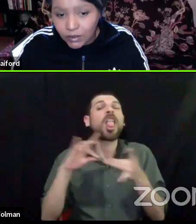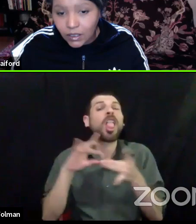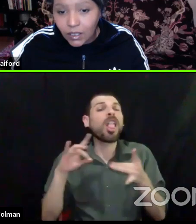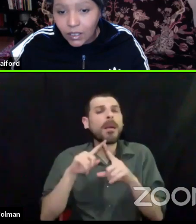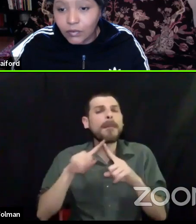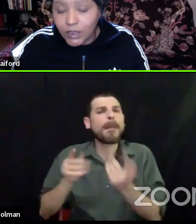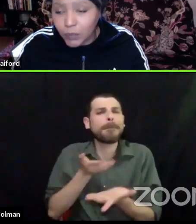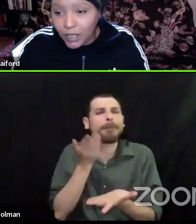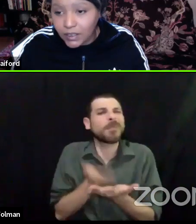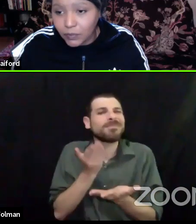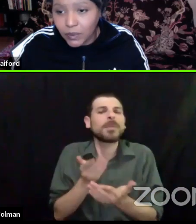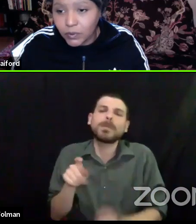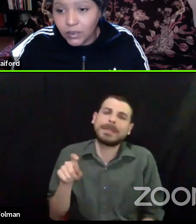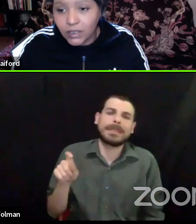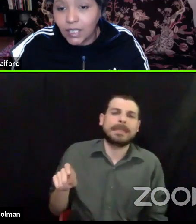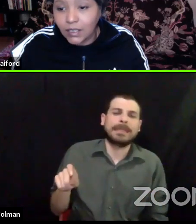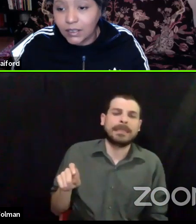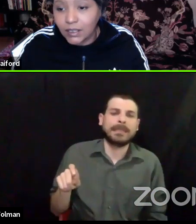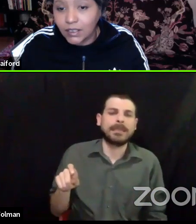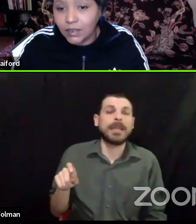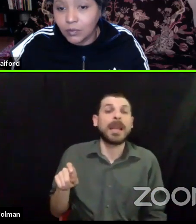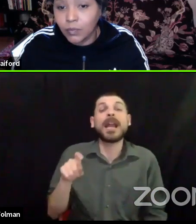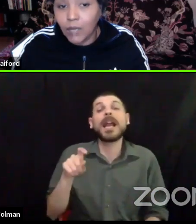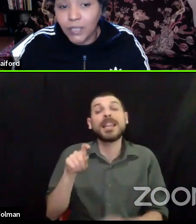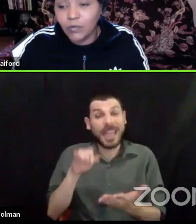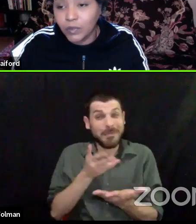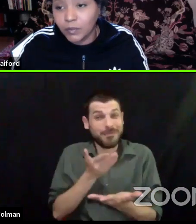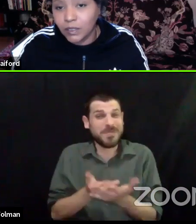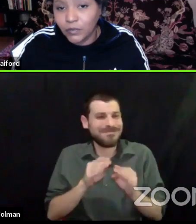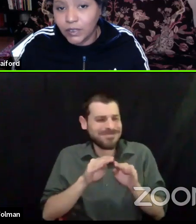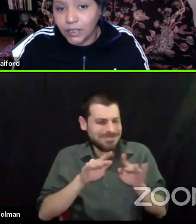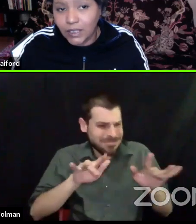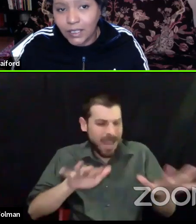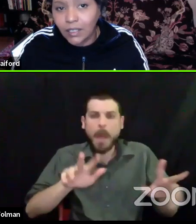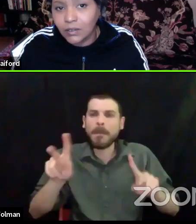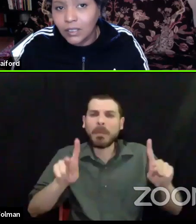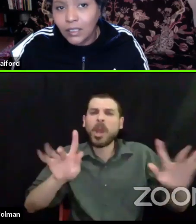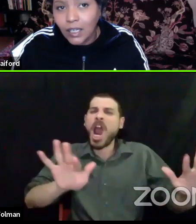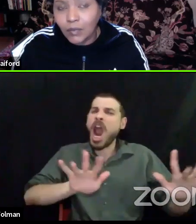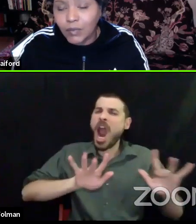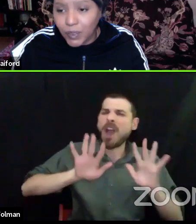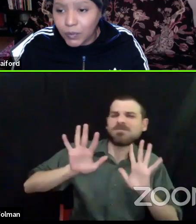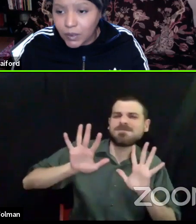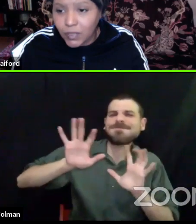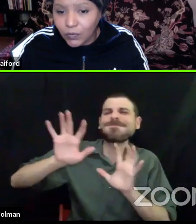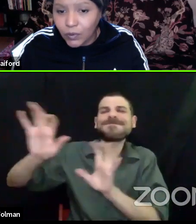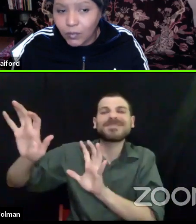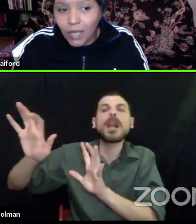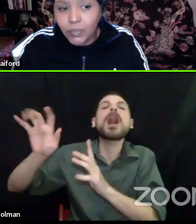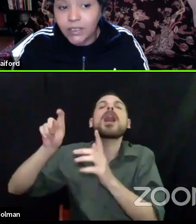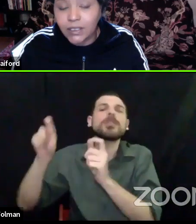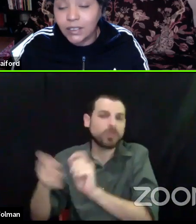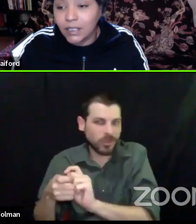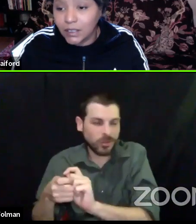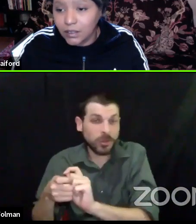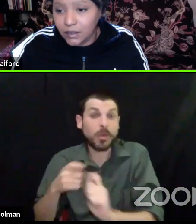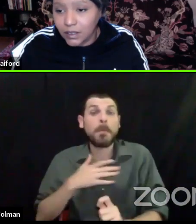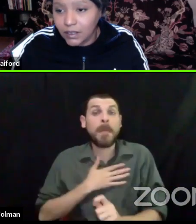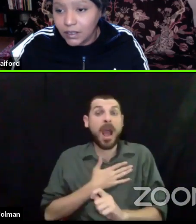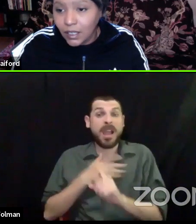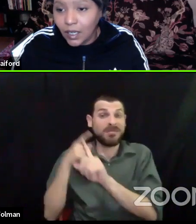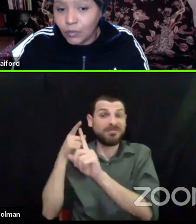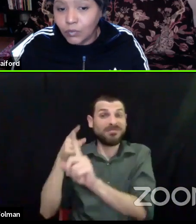determined, responsive people, is not going to change. My platform, if you could check it out, the People's Platform, I built it